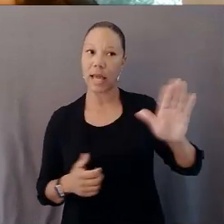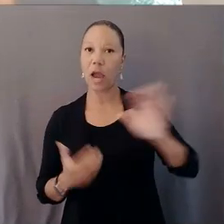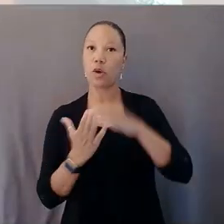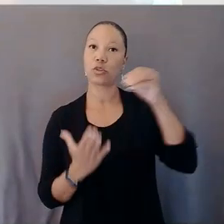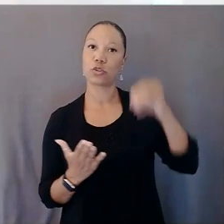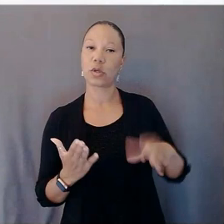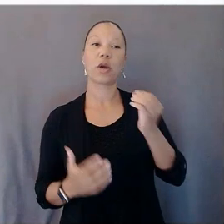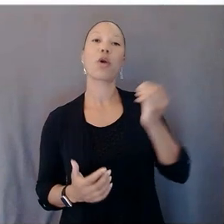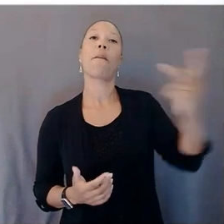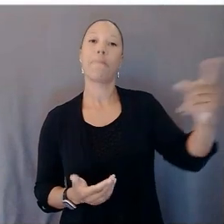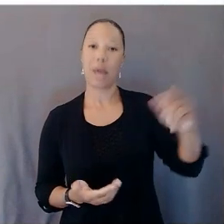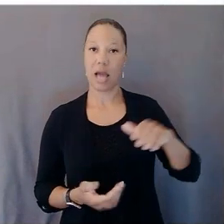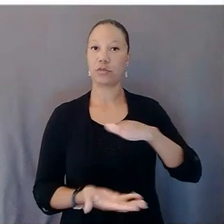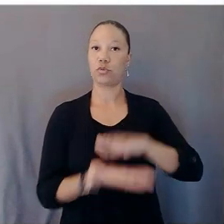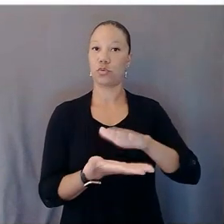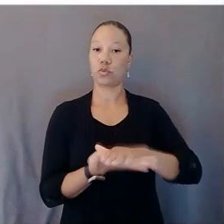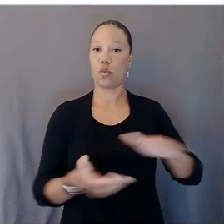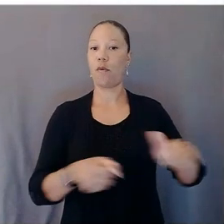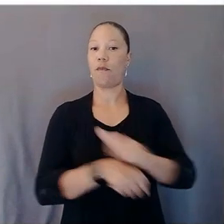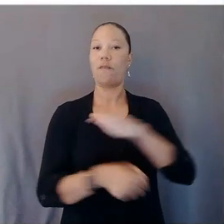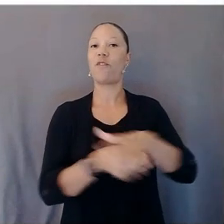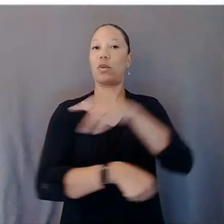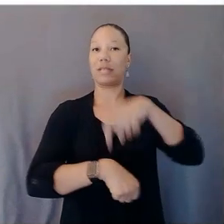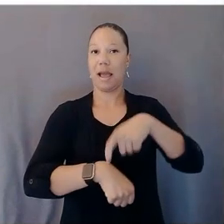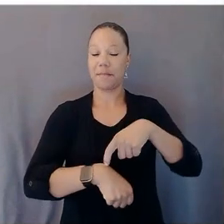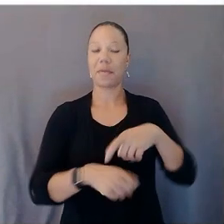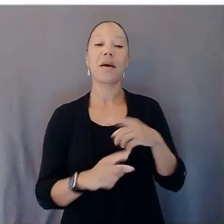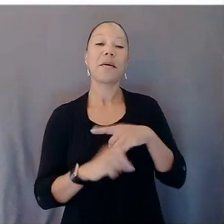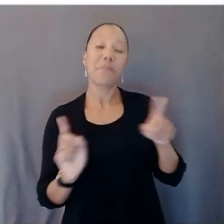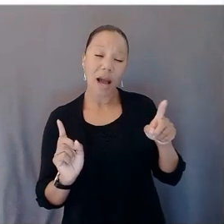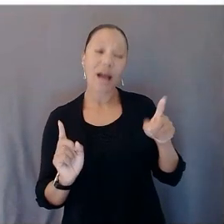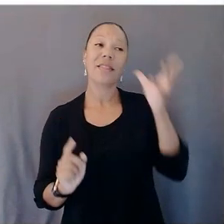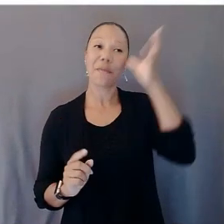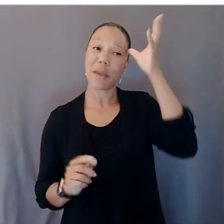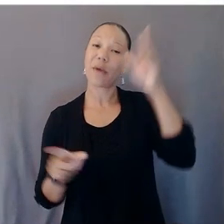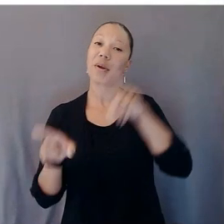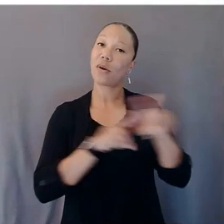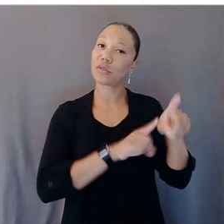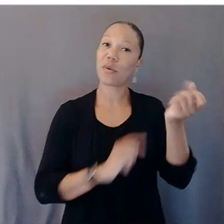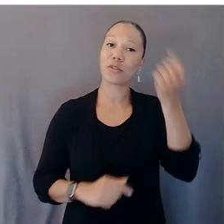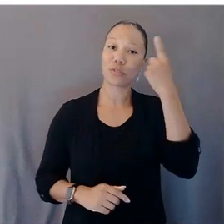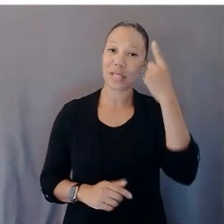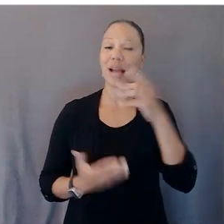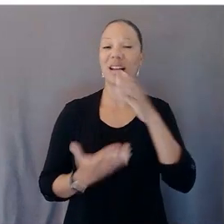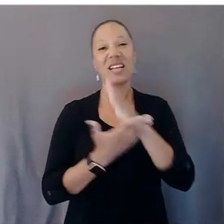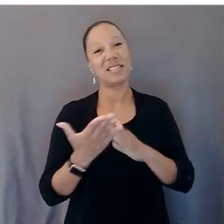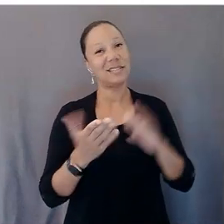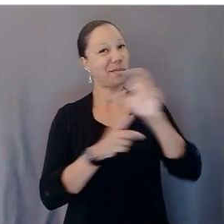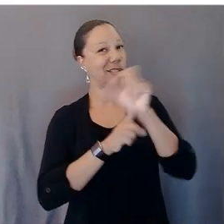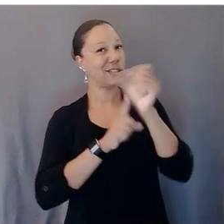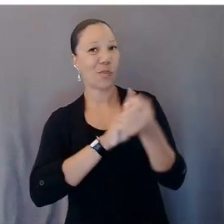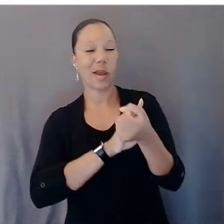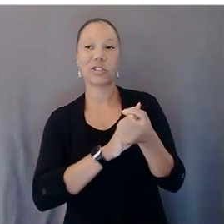be back at school. That's something they would like to see, but they also understand that there's some situations where we may only have